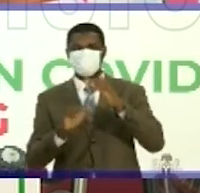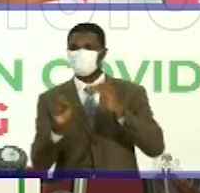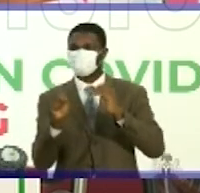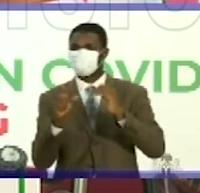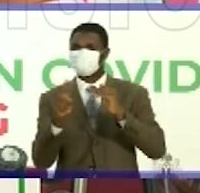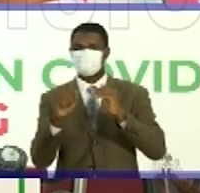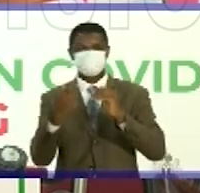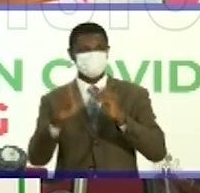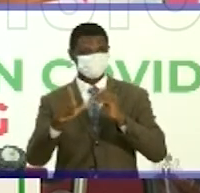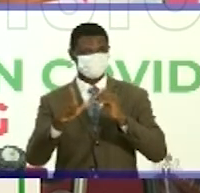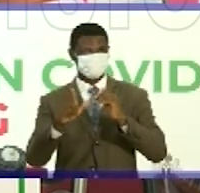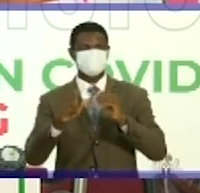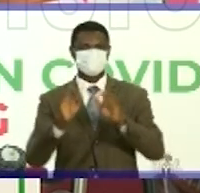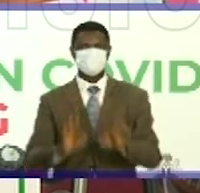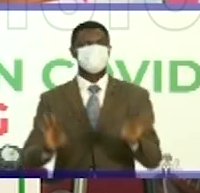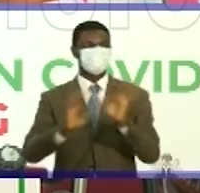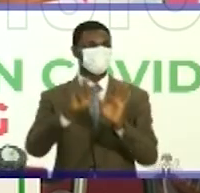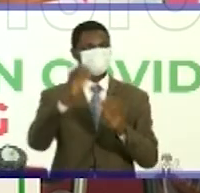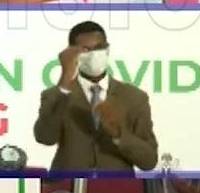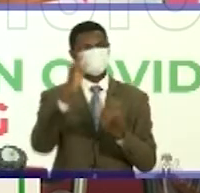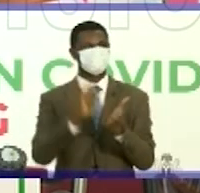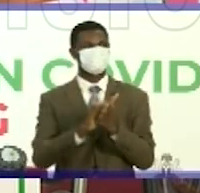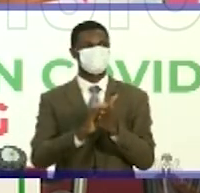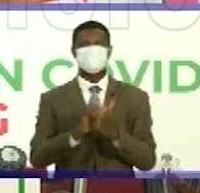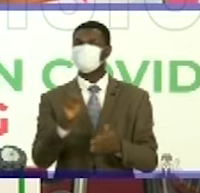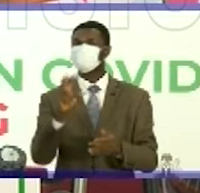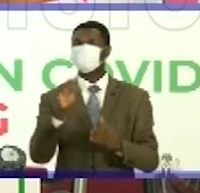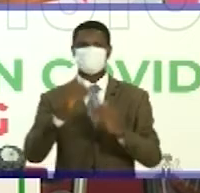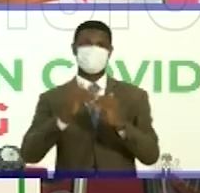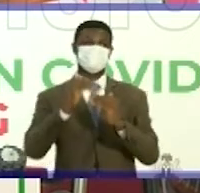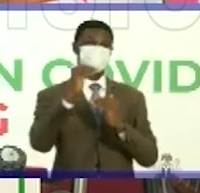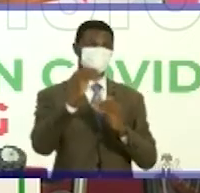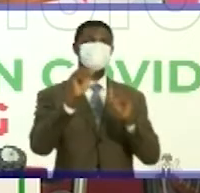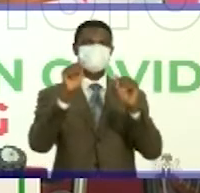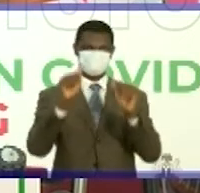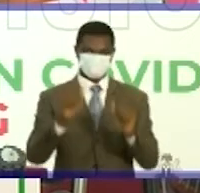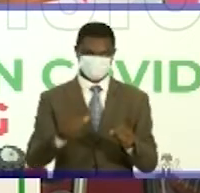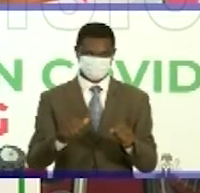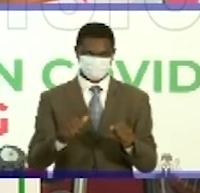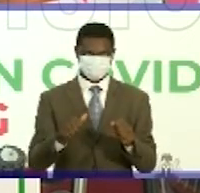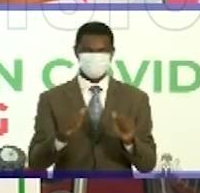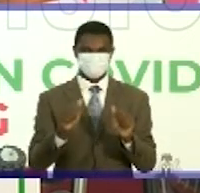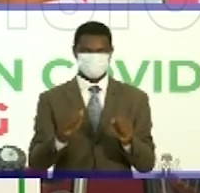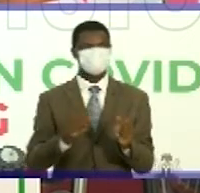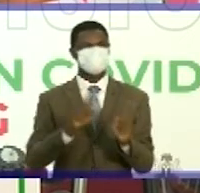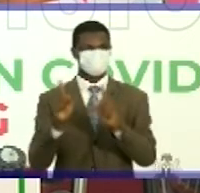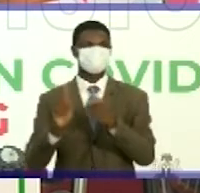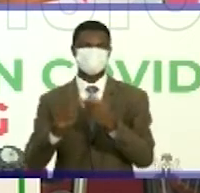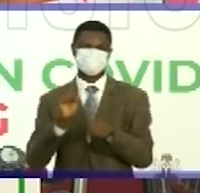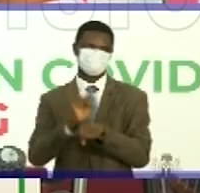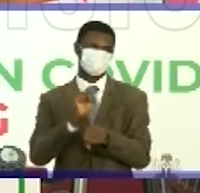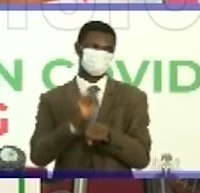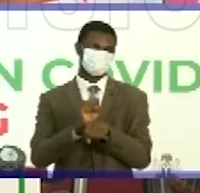Essential staff of grade level 12 and above may be allowed to come to work.